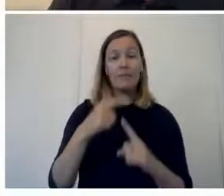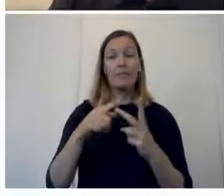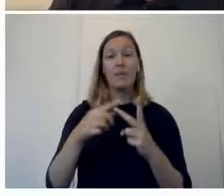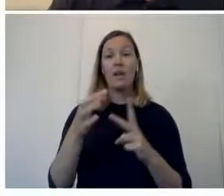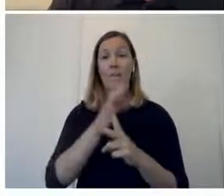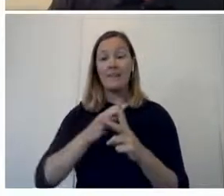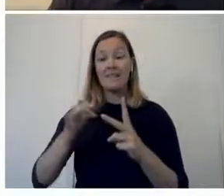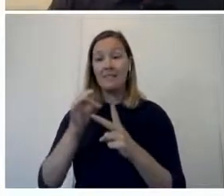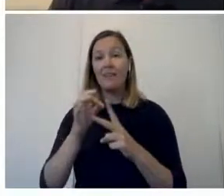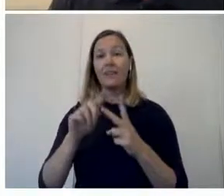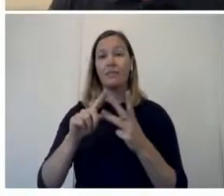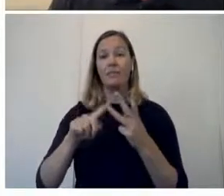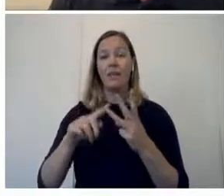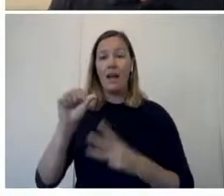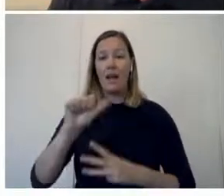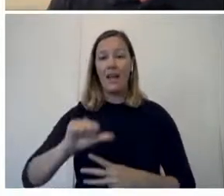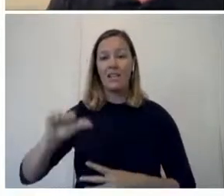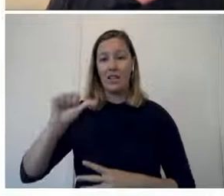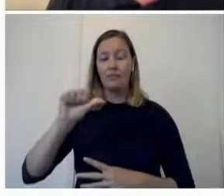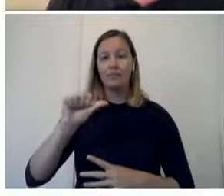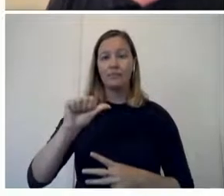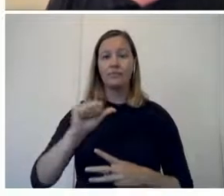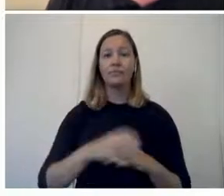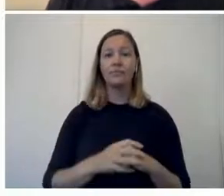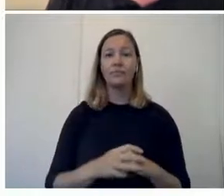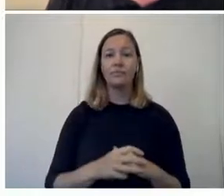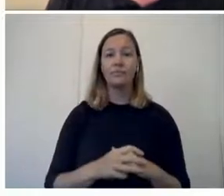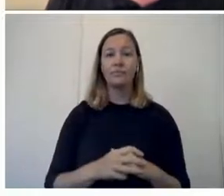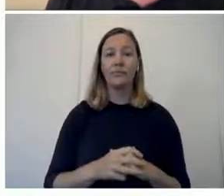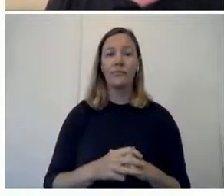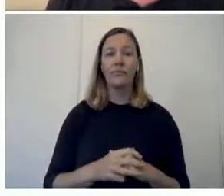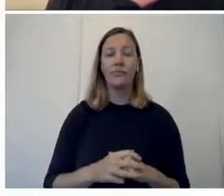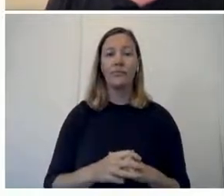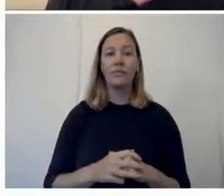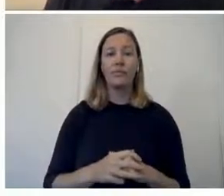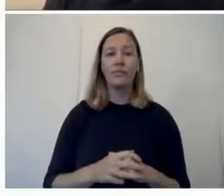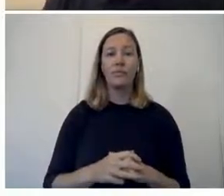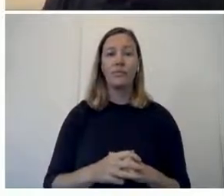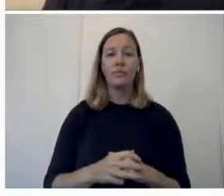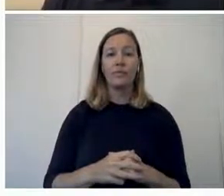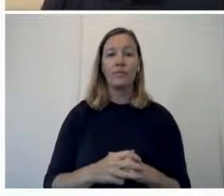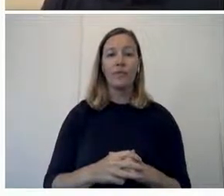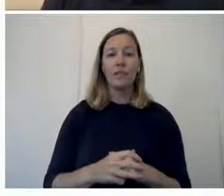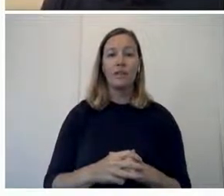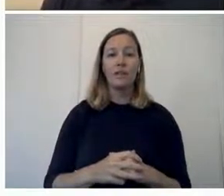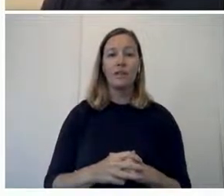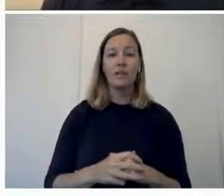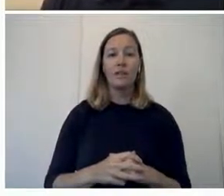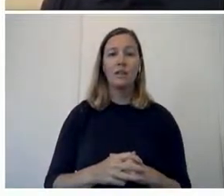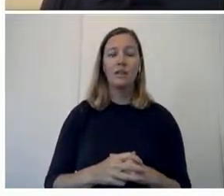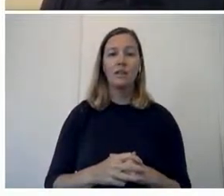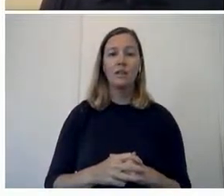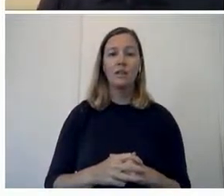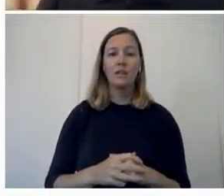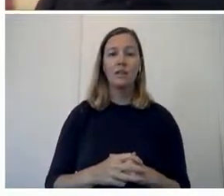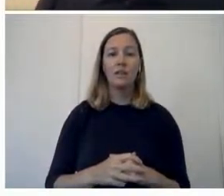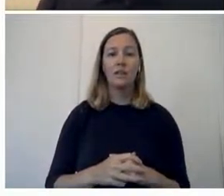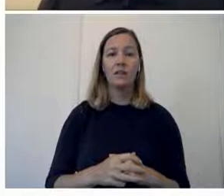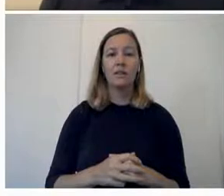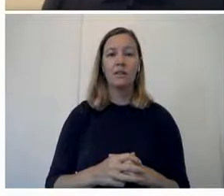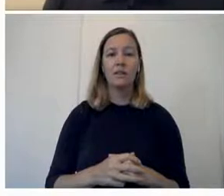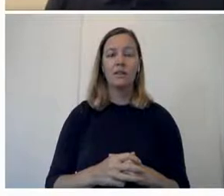and Asian. And so this is, you know, possibly one of the most